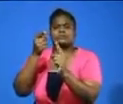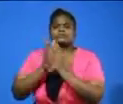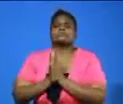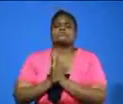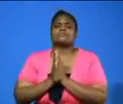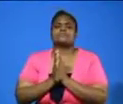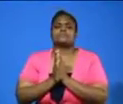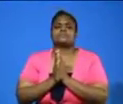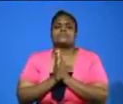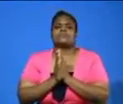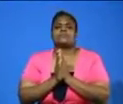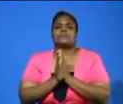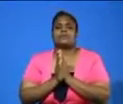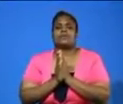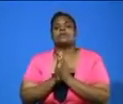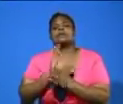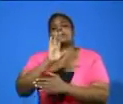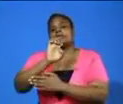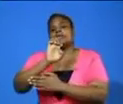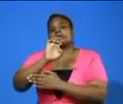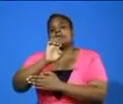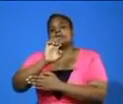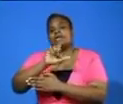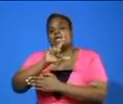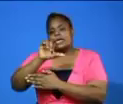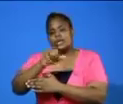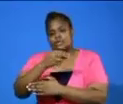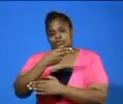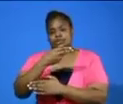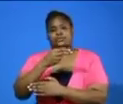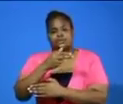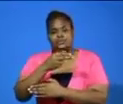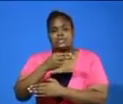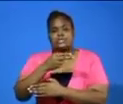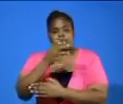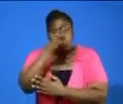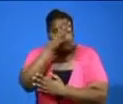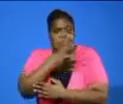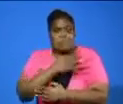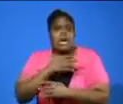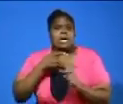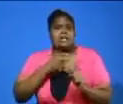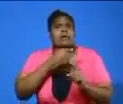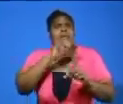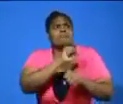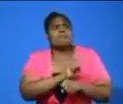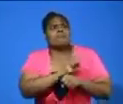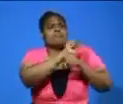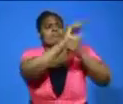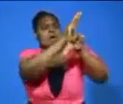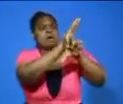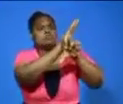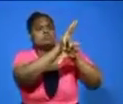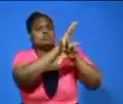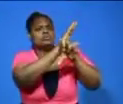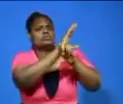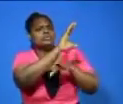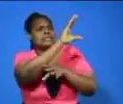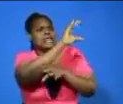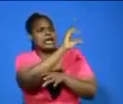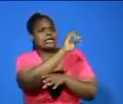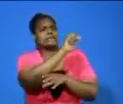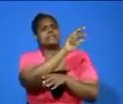walk with me. Elijah, the man, and Mount Carmel, the